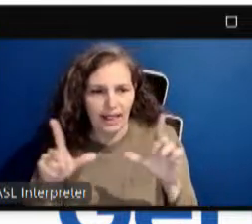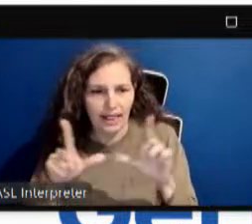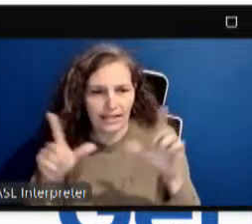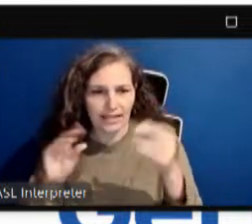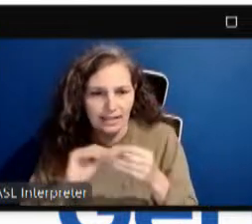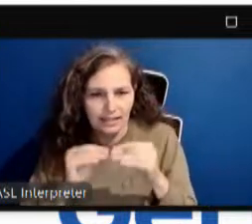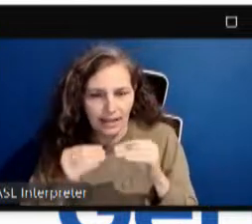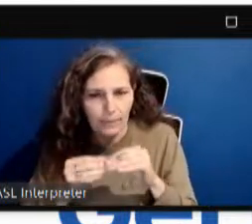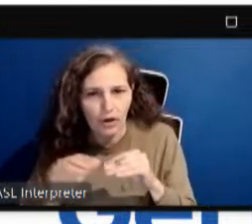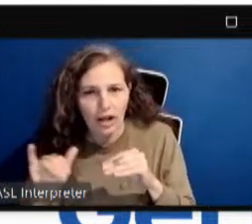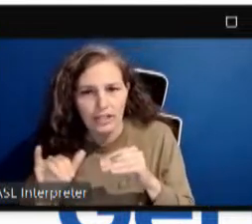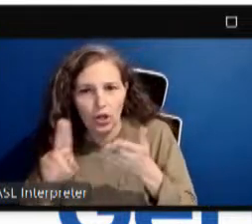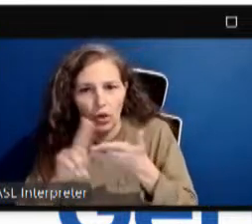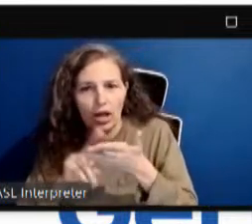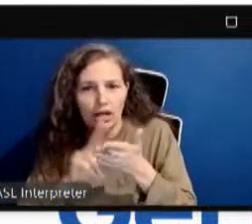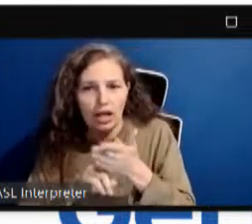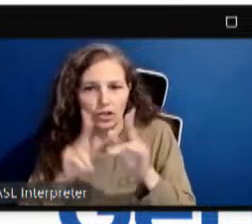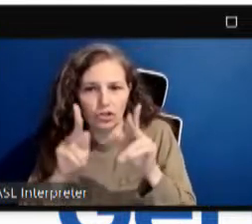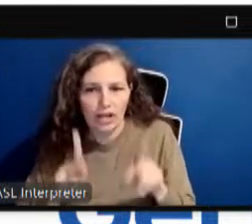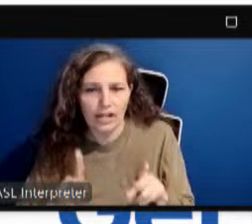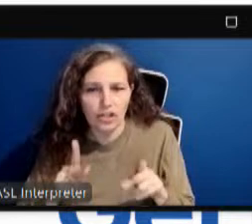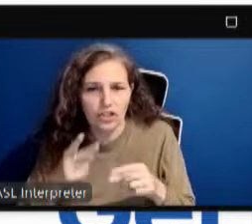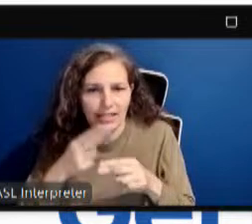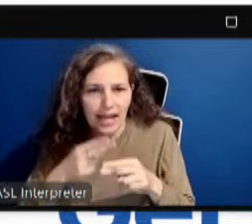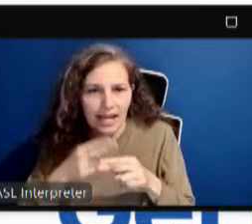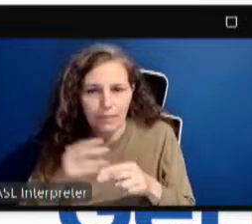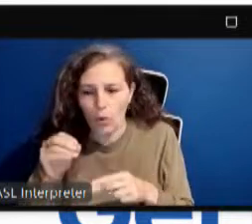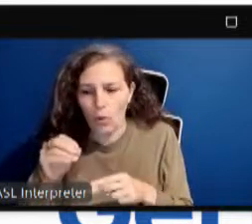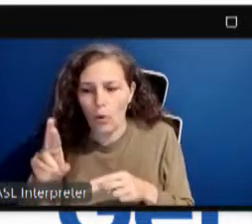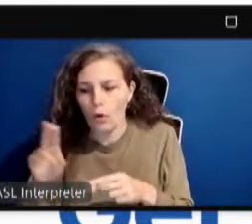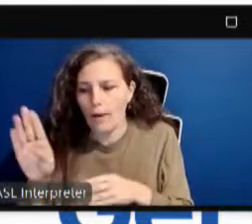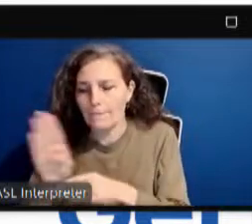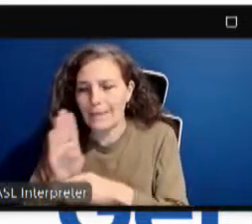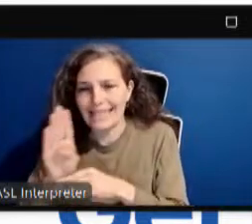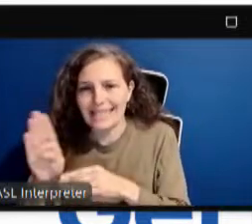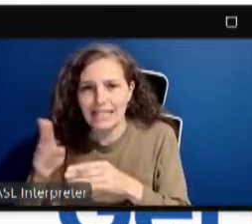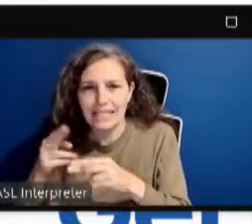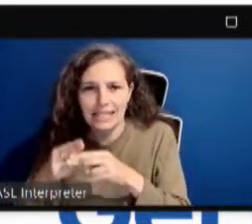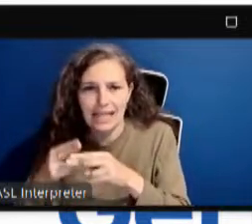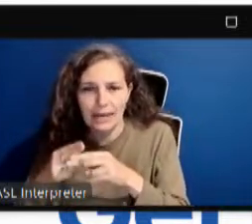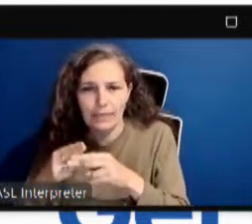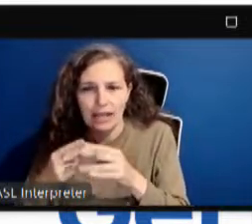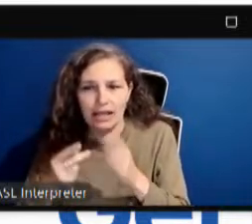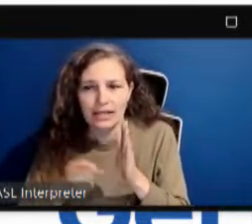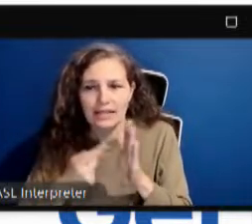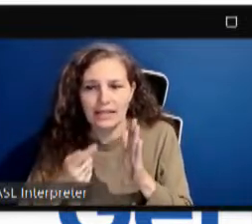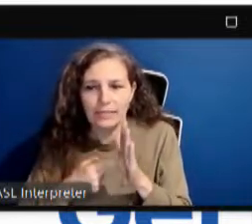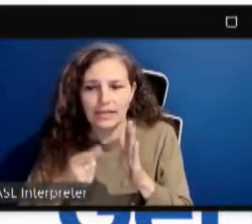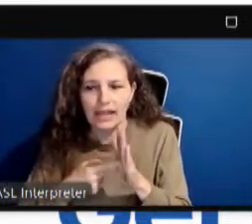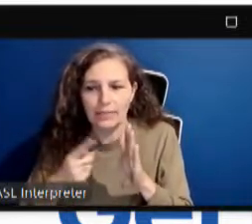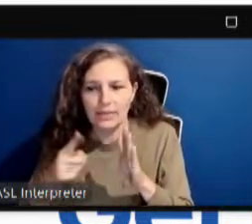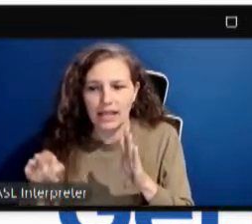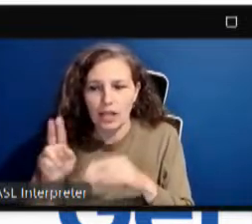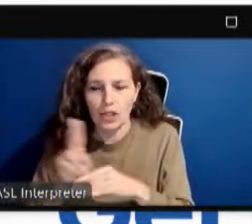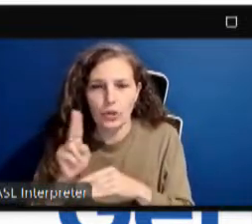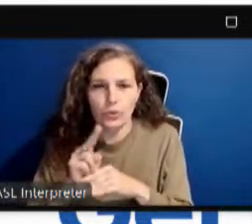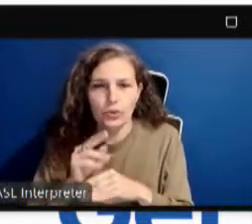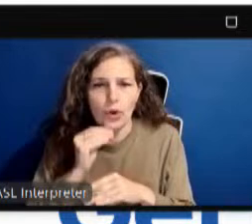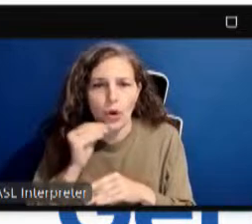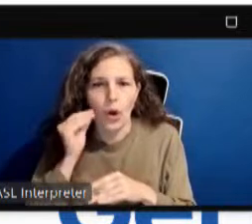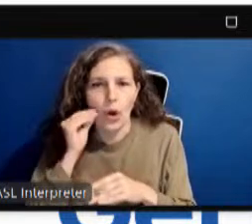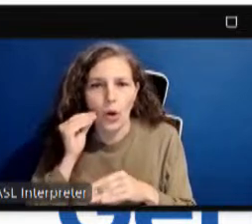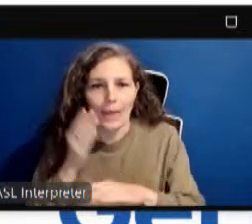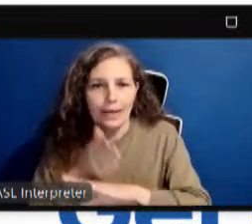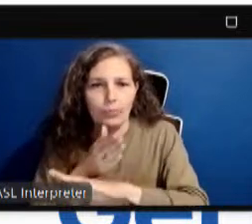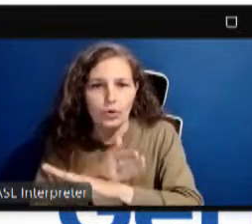by the contractor's name or the business name. Also, some contractors may use home improvement salespeople. So you could also check the registration